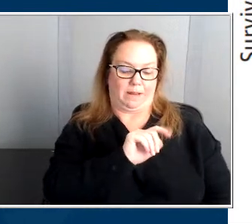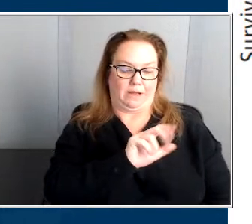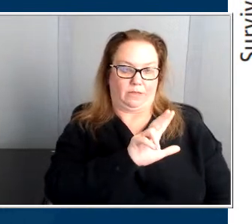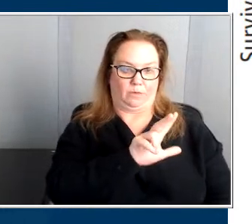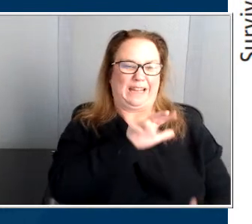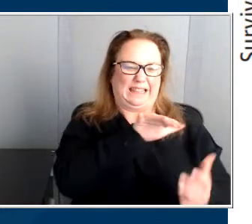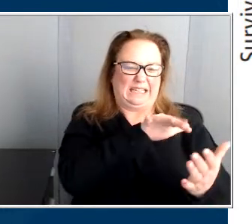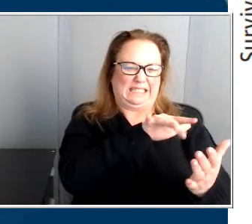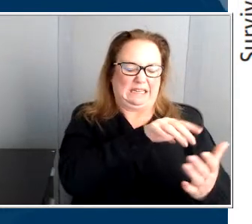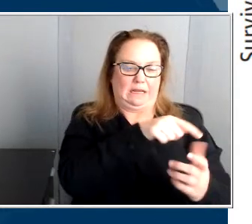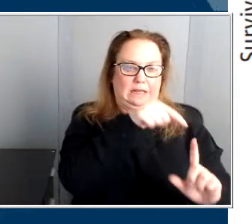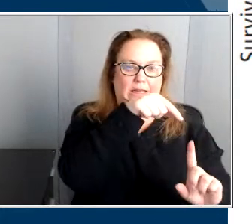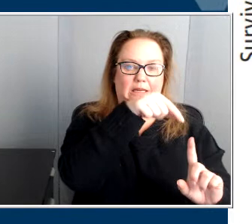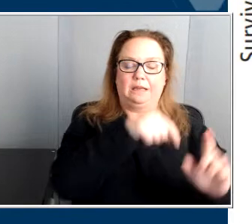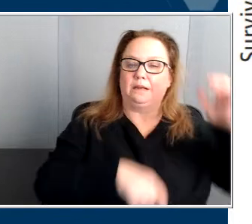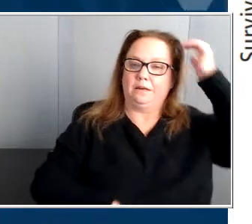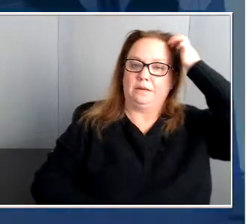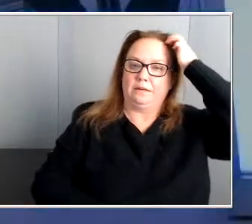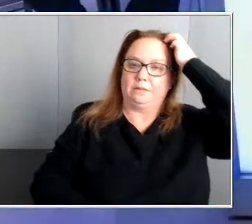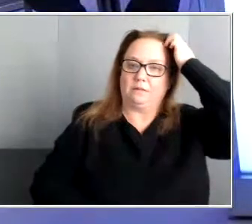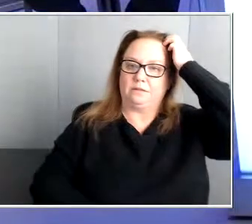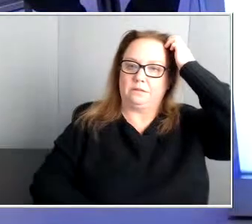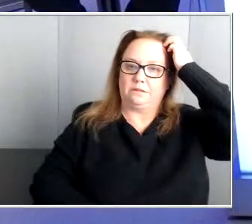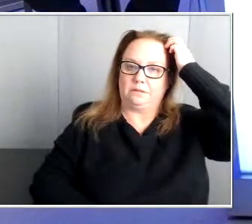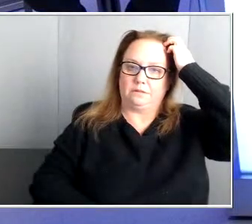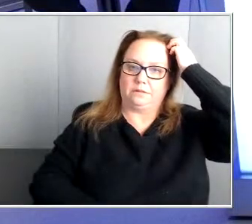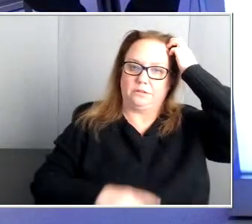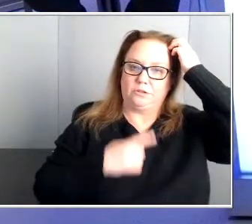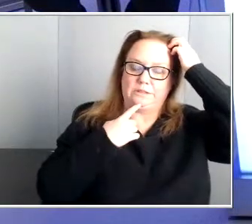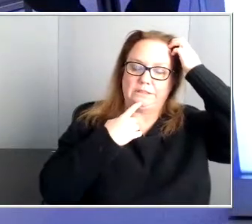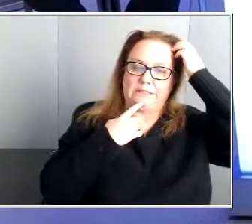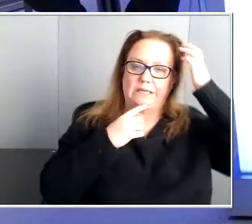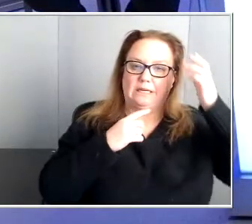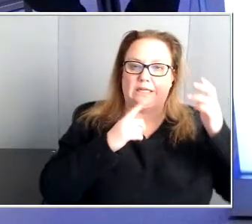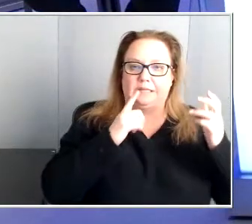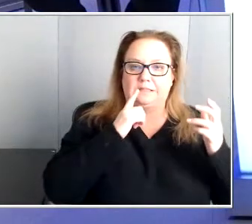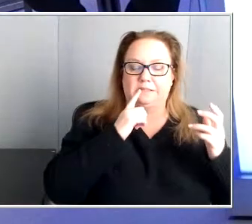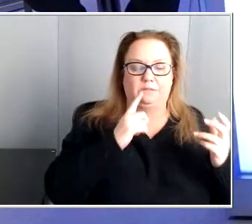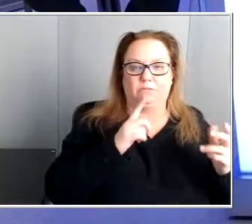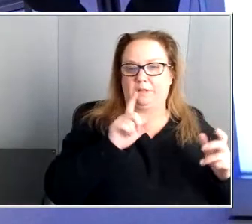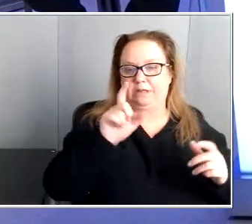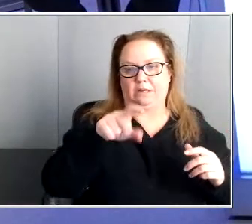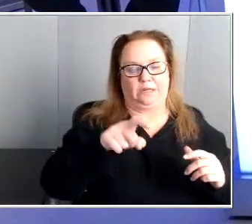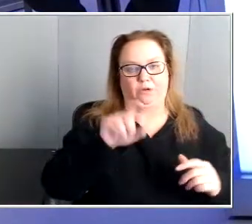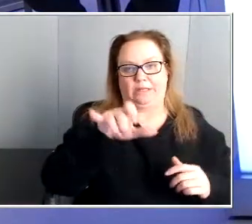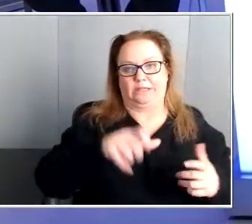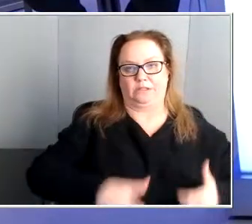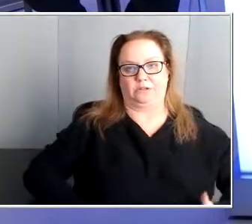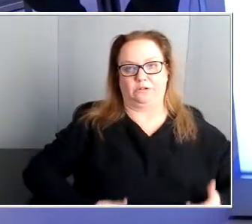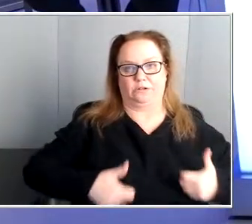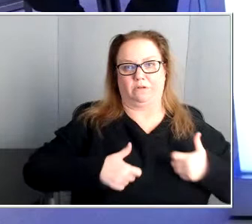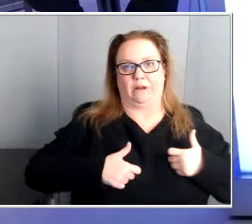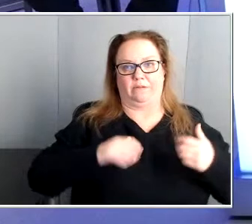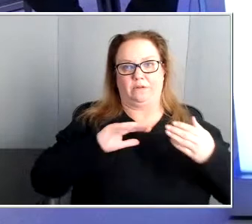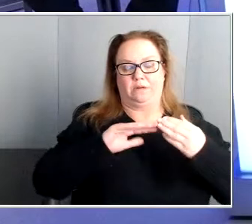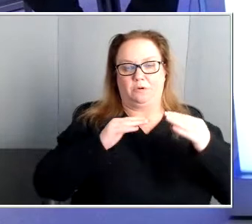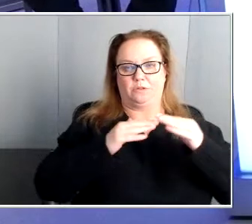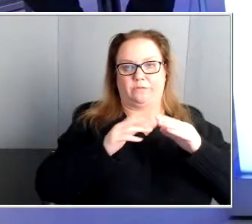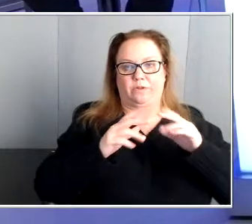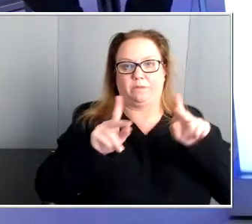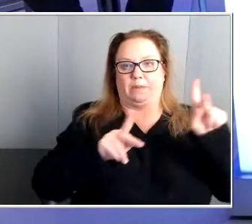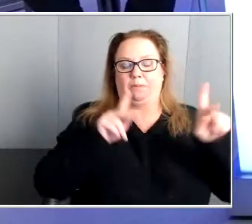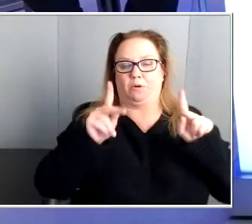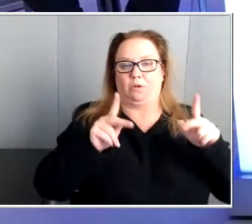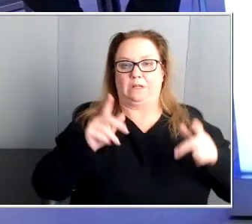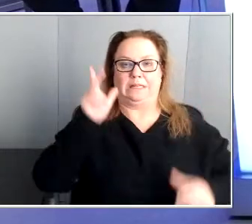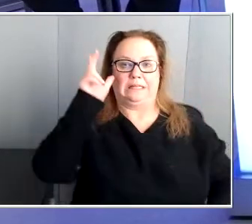So if we looked at it and we said we weren't going to put this in, you said it's abysmal without it. So this survived, just for our listening audience to understand, these